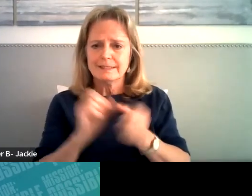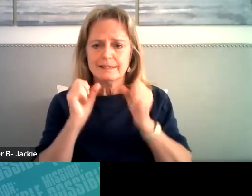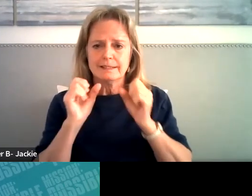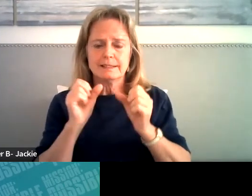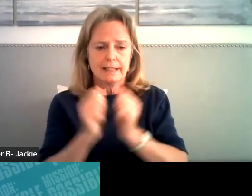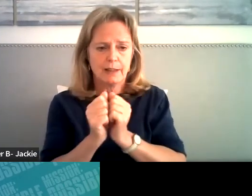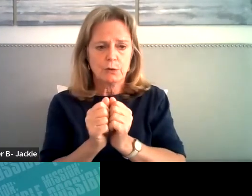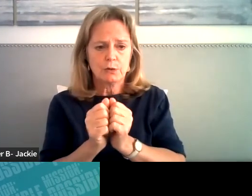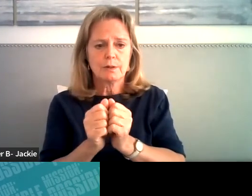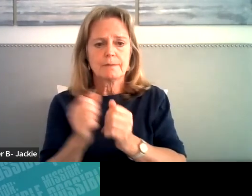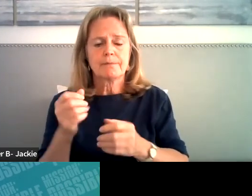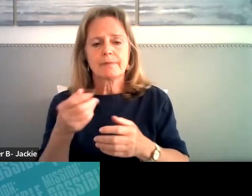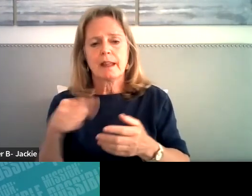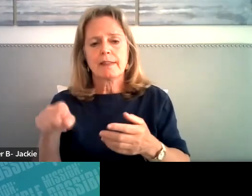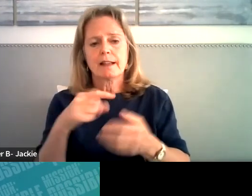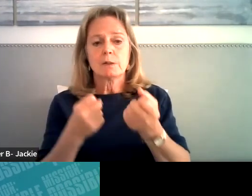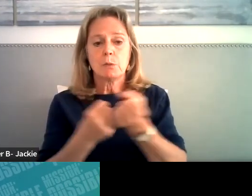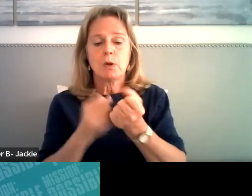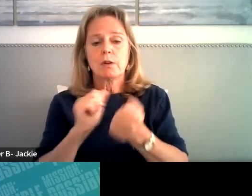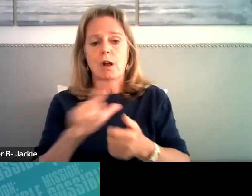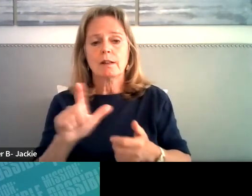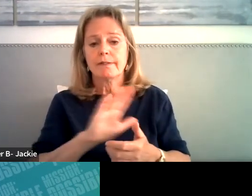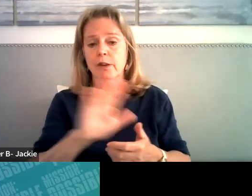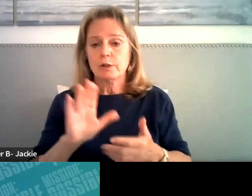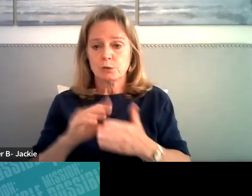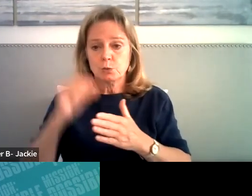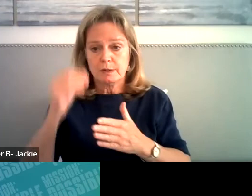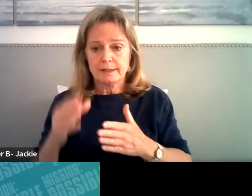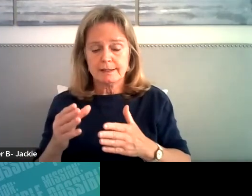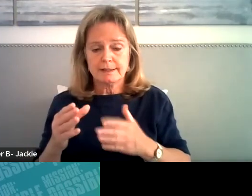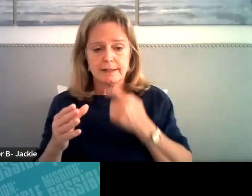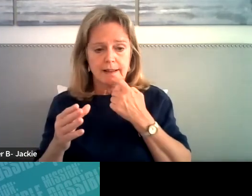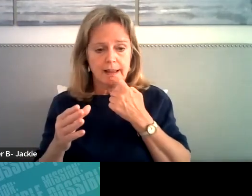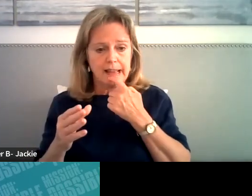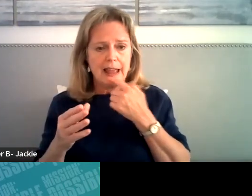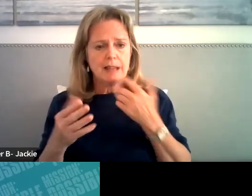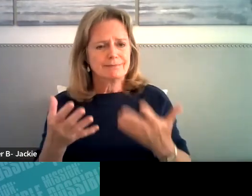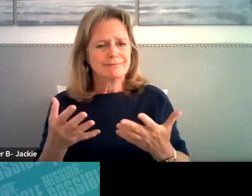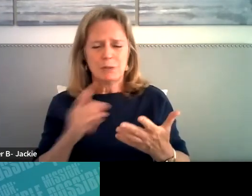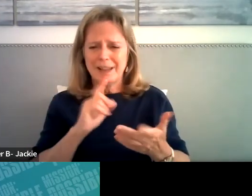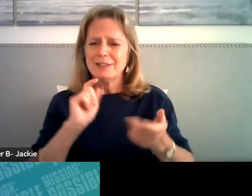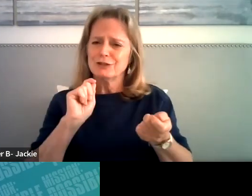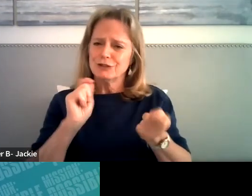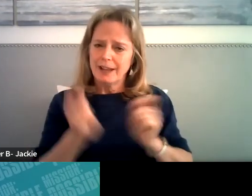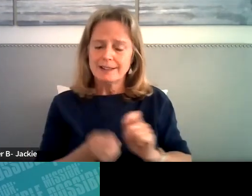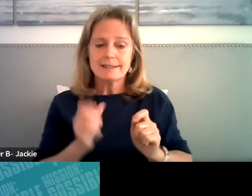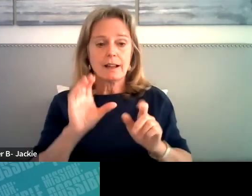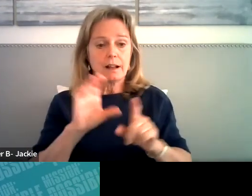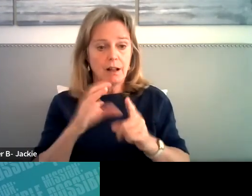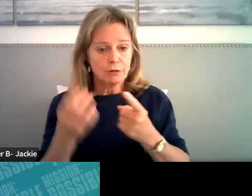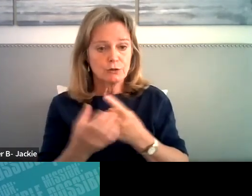They support all of their students, and it has changed the culture in